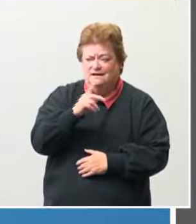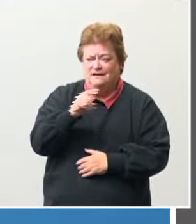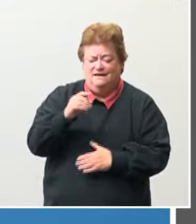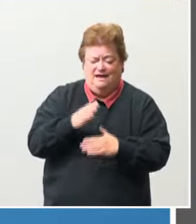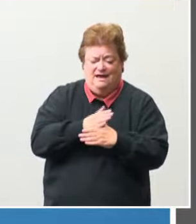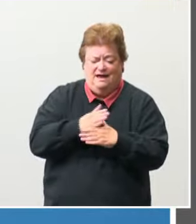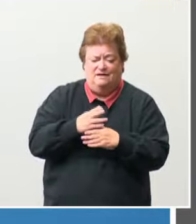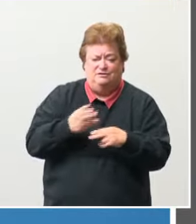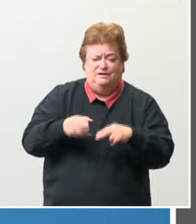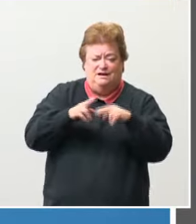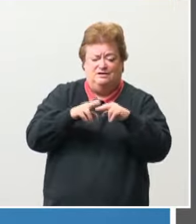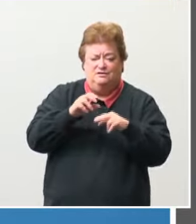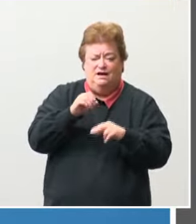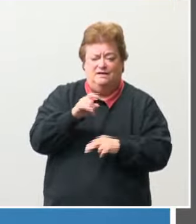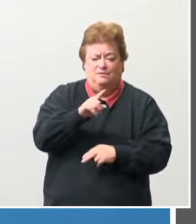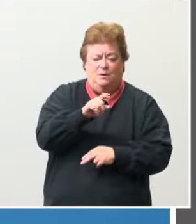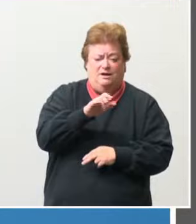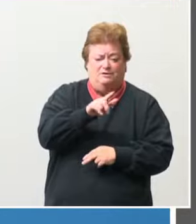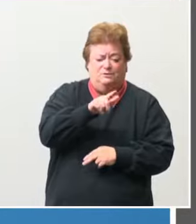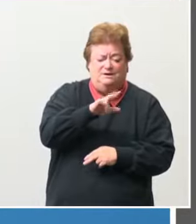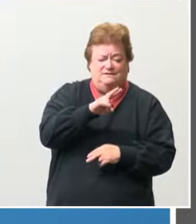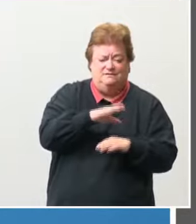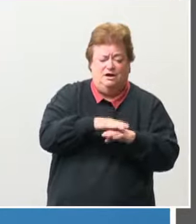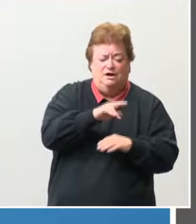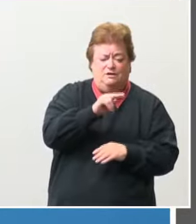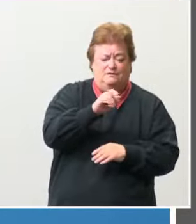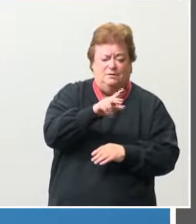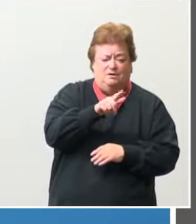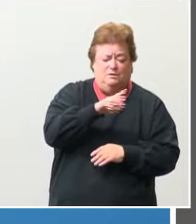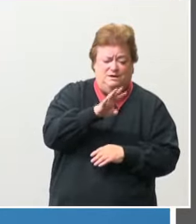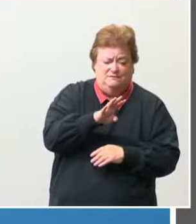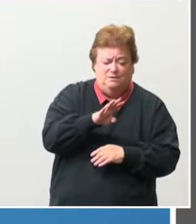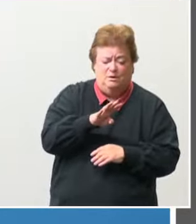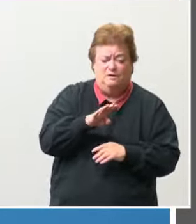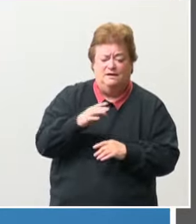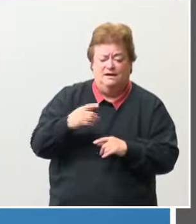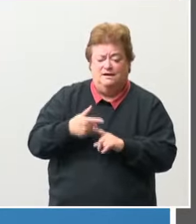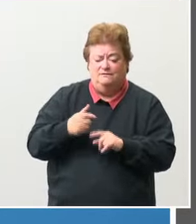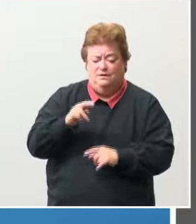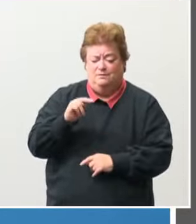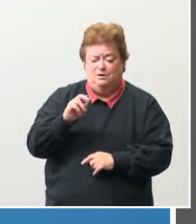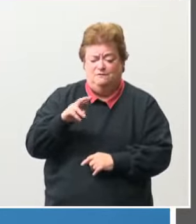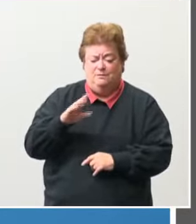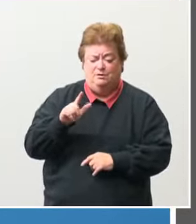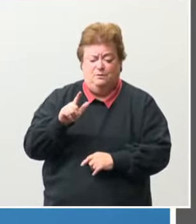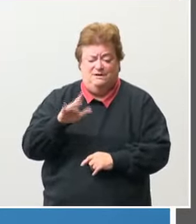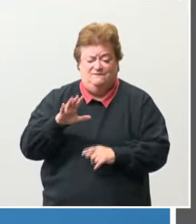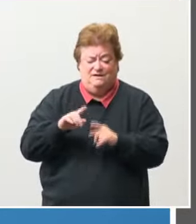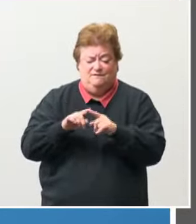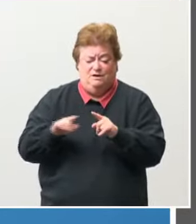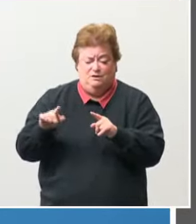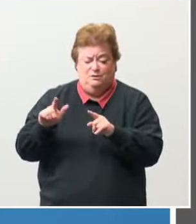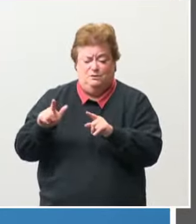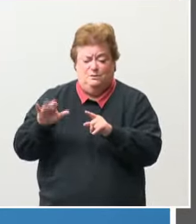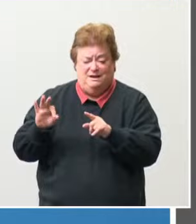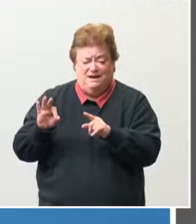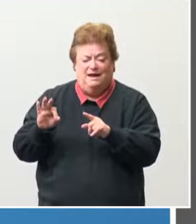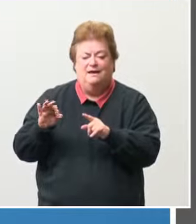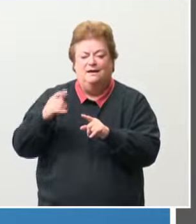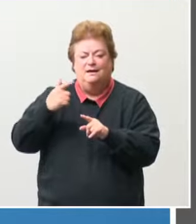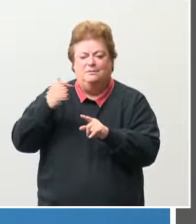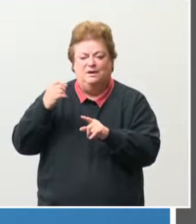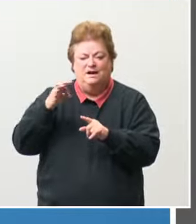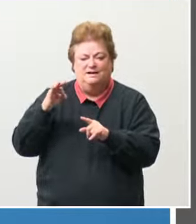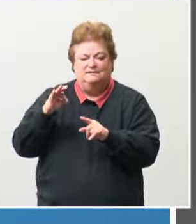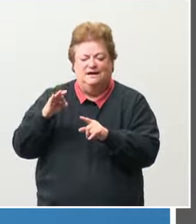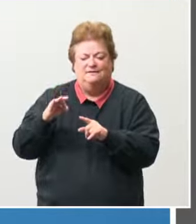of 127 on November 24th. The dip from November 25th through the 29th was due to